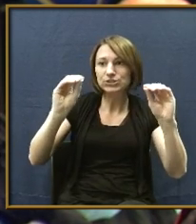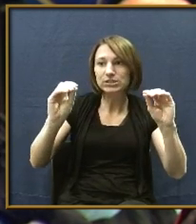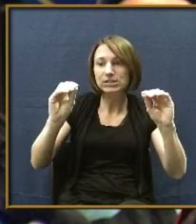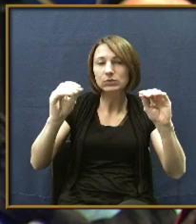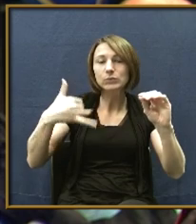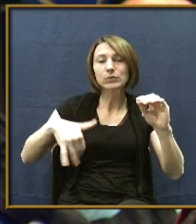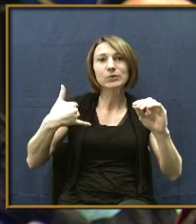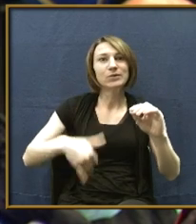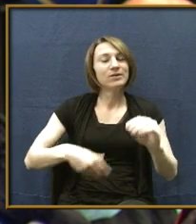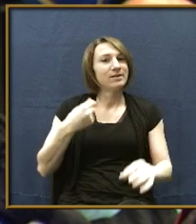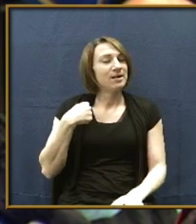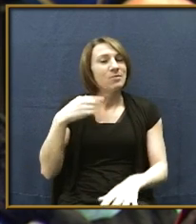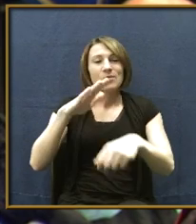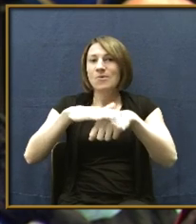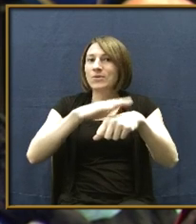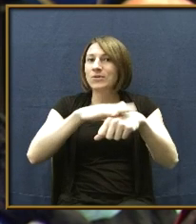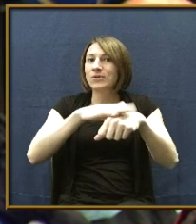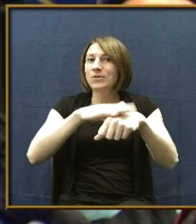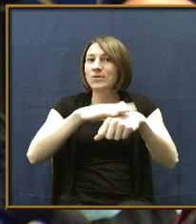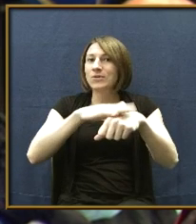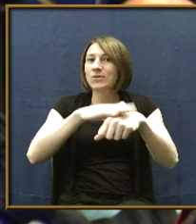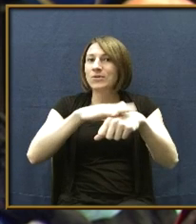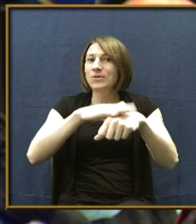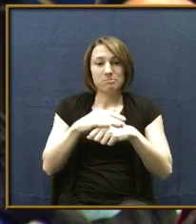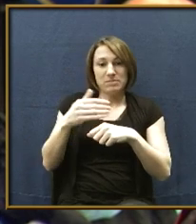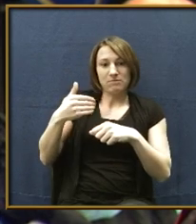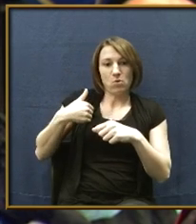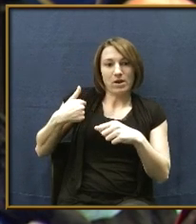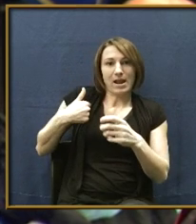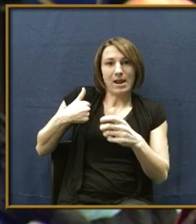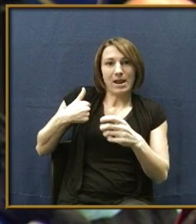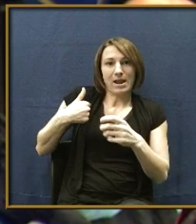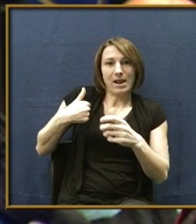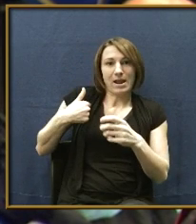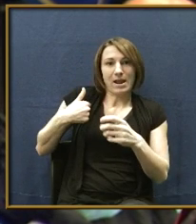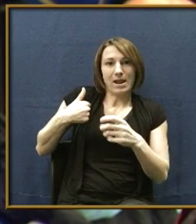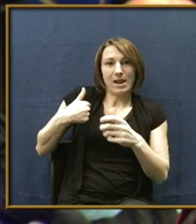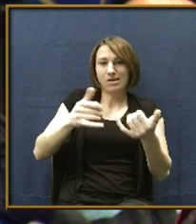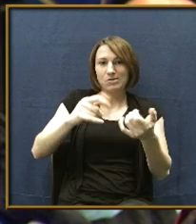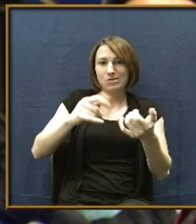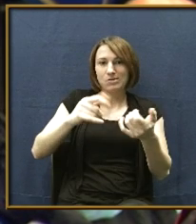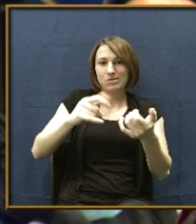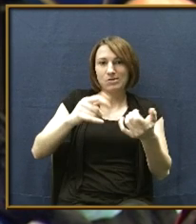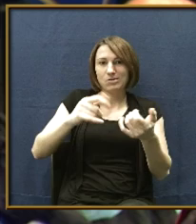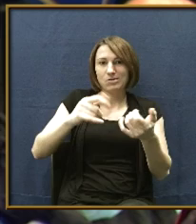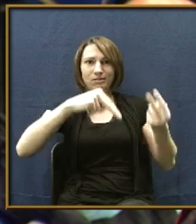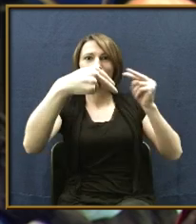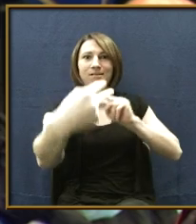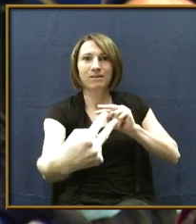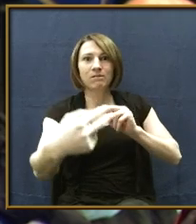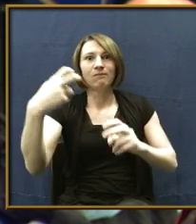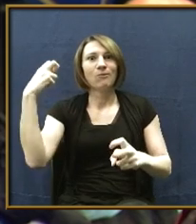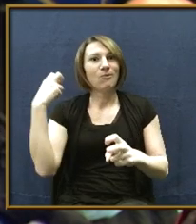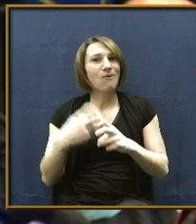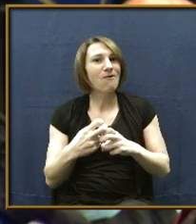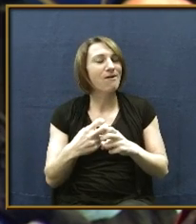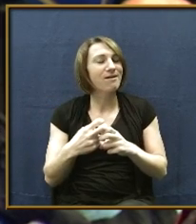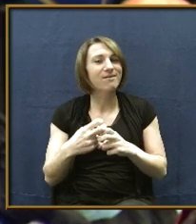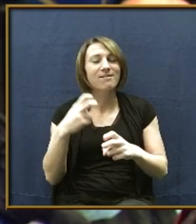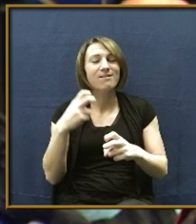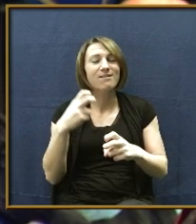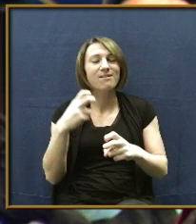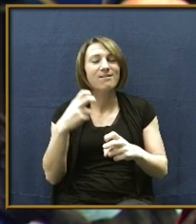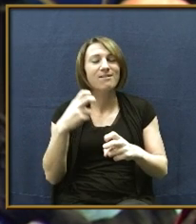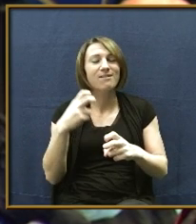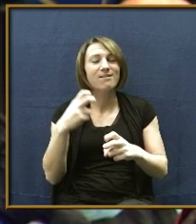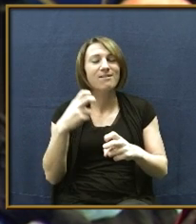you that the view from the opposite side is different. It's different engaged. And you